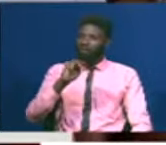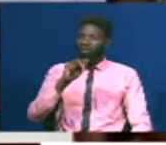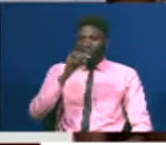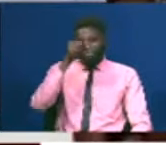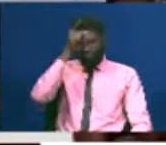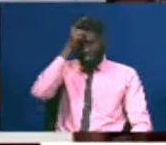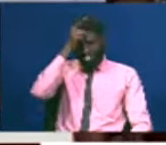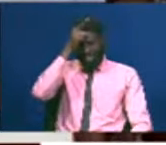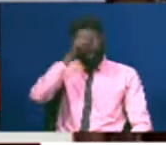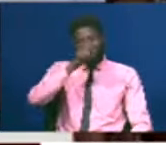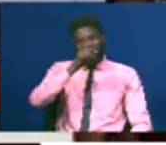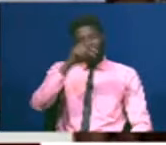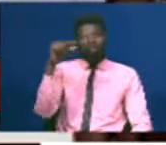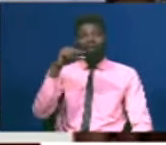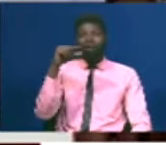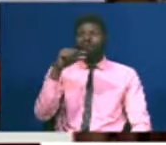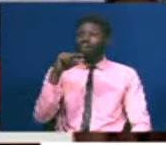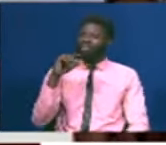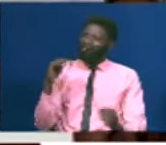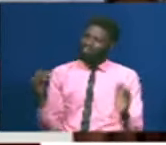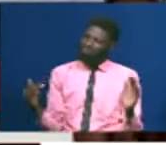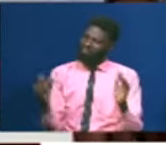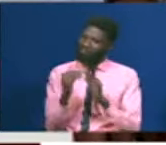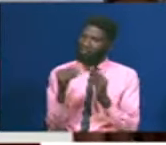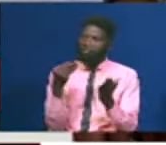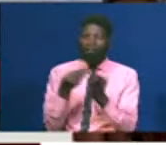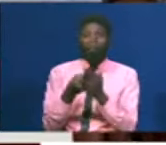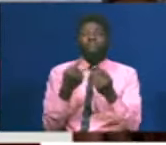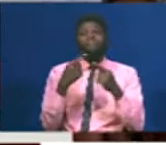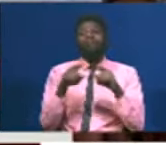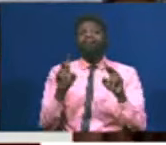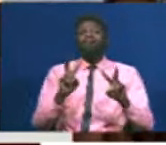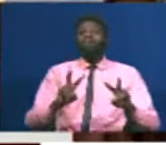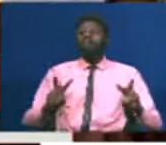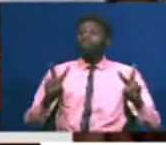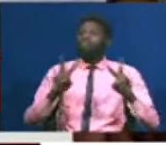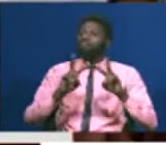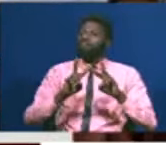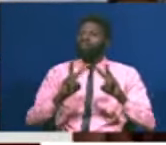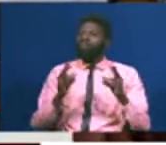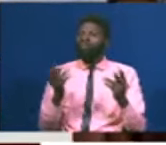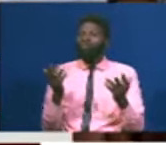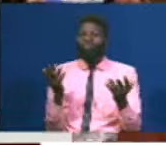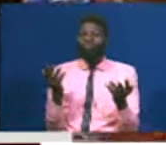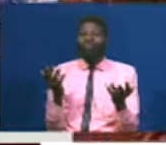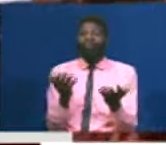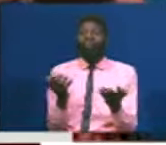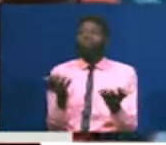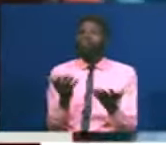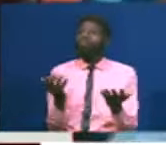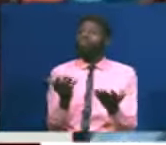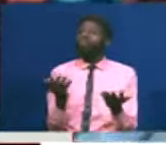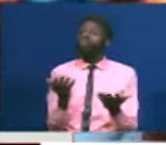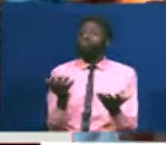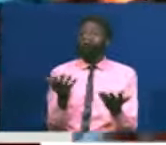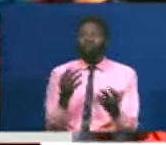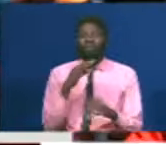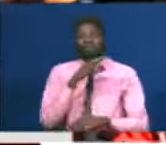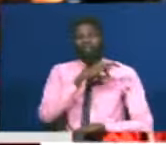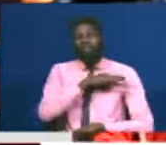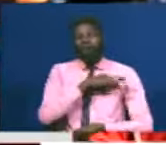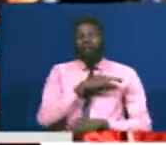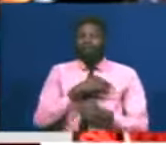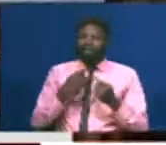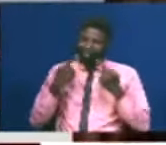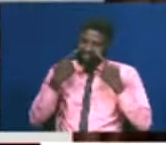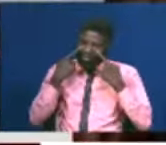mingi sana, lakini I don't see the value proposition. Sioni ile hakika kwamba imekuwa na manufaa. Departments